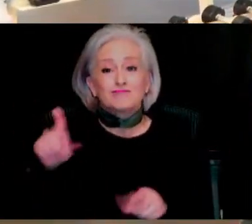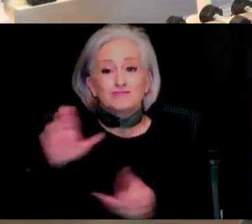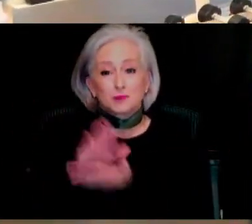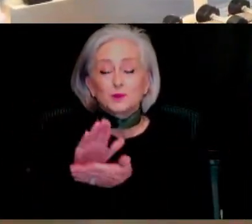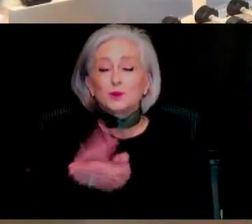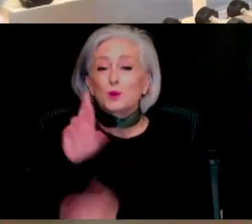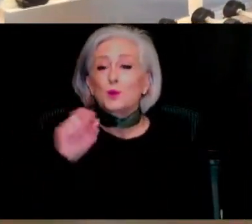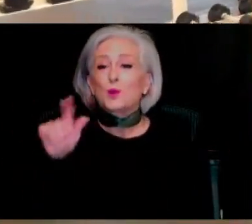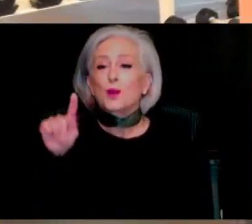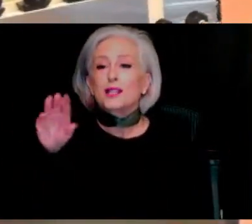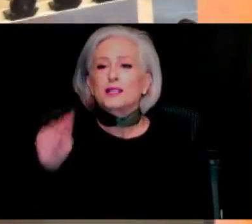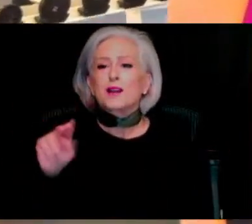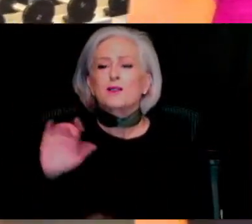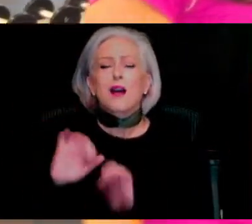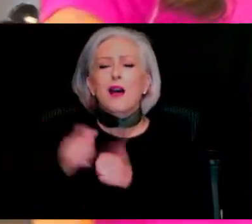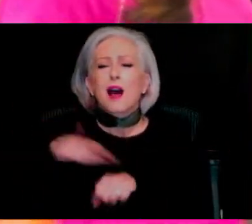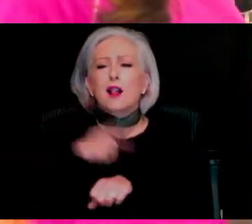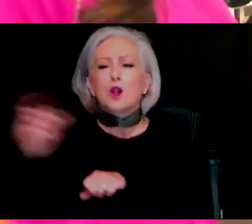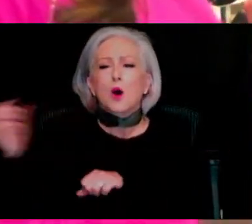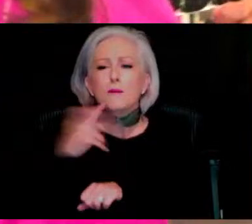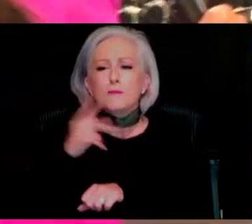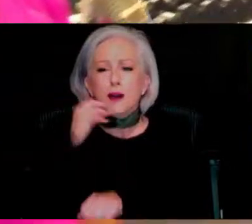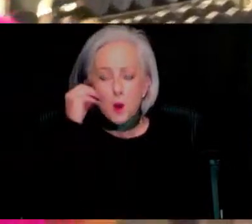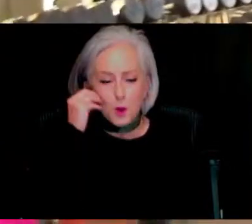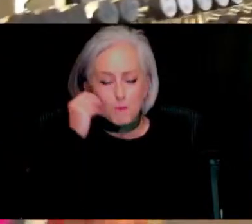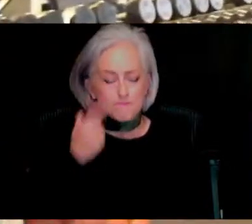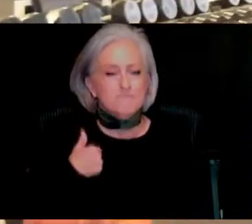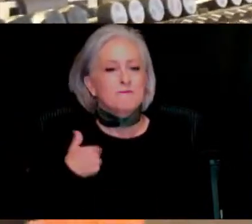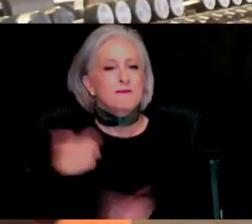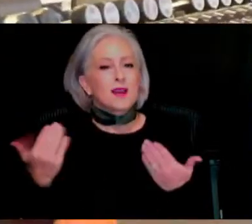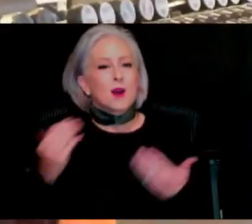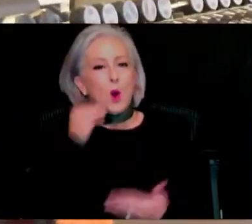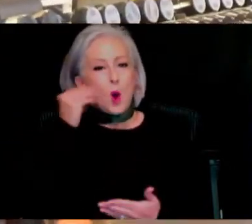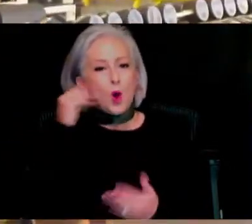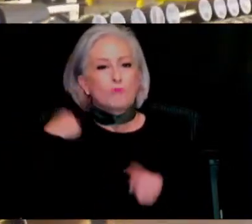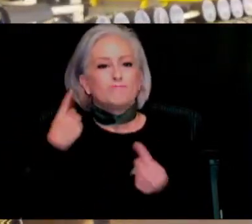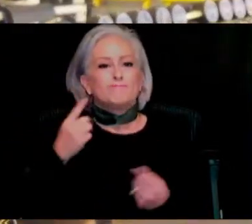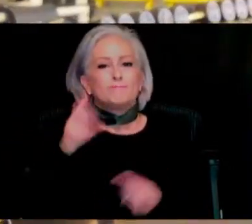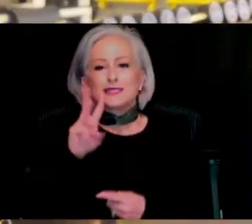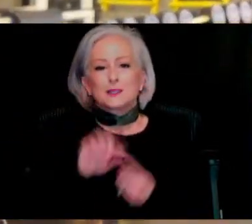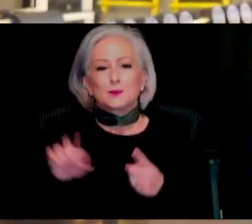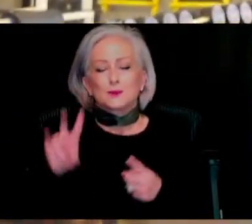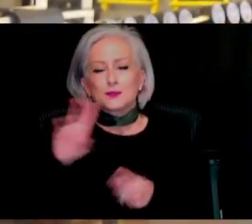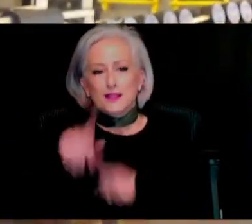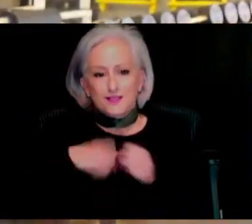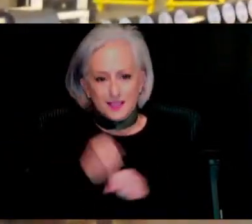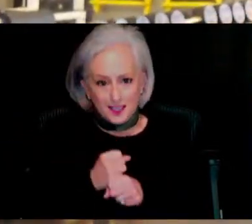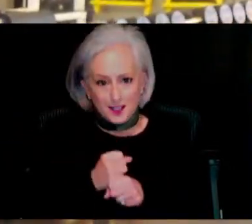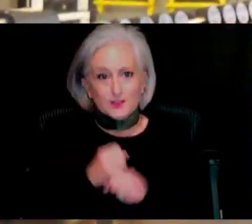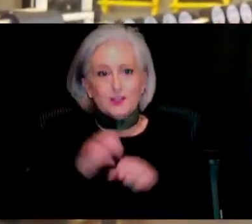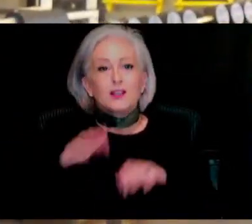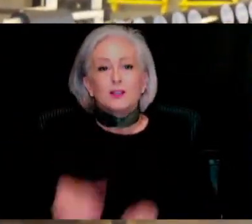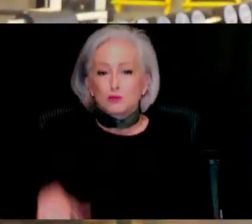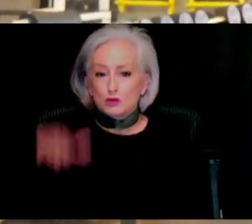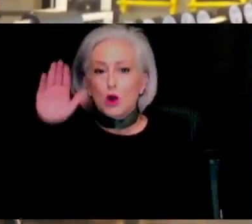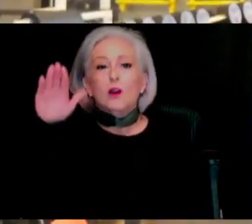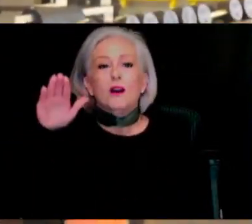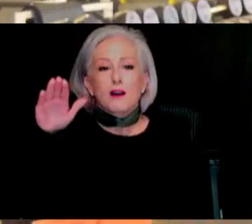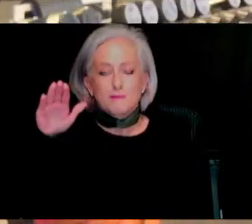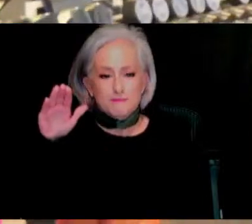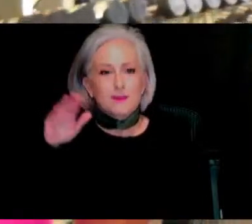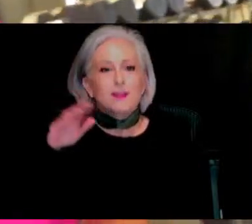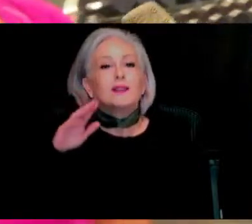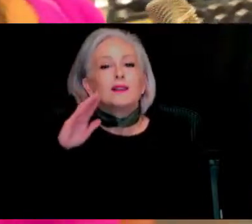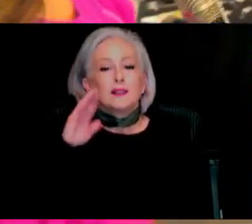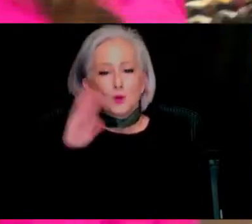been back home? I've been back home for about 6 or 7 years. Going up is going to be my anniversaries in January. It's